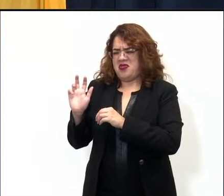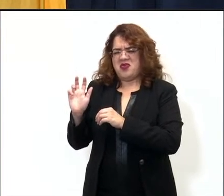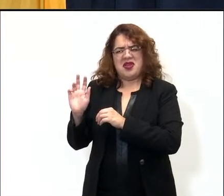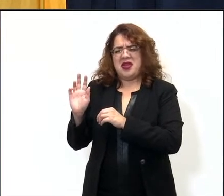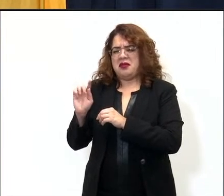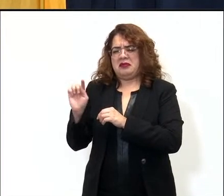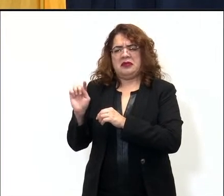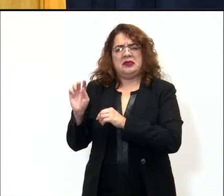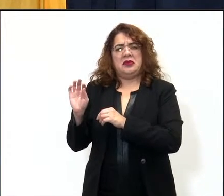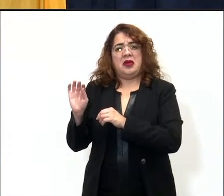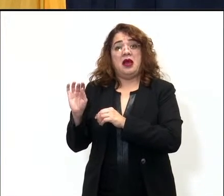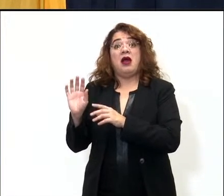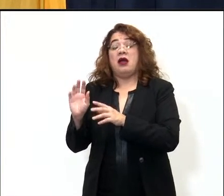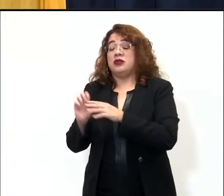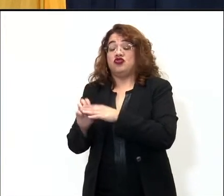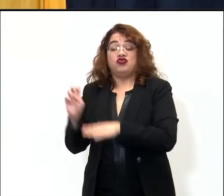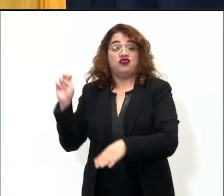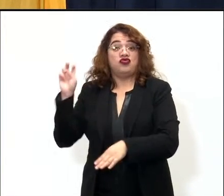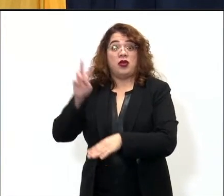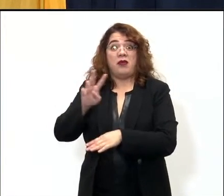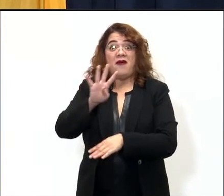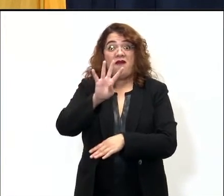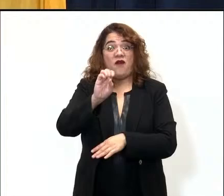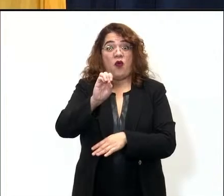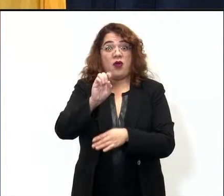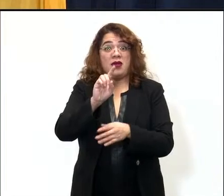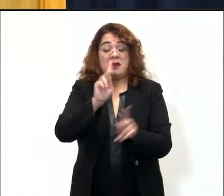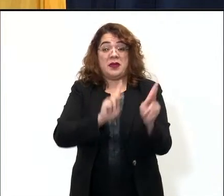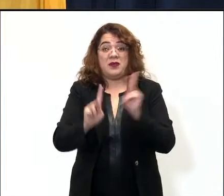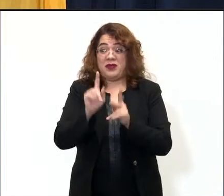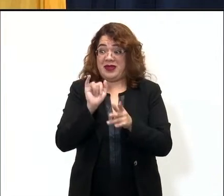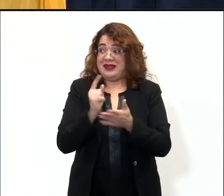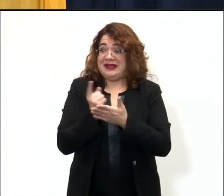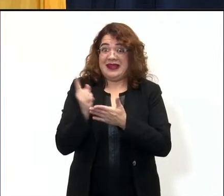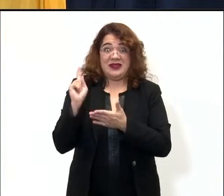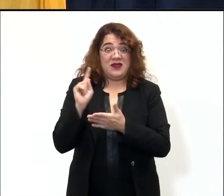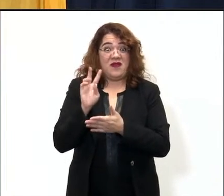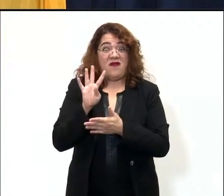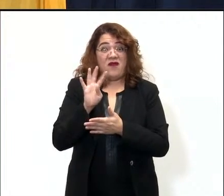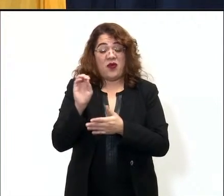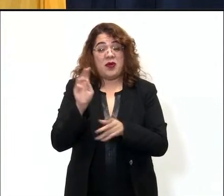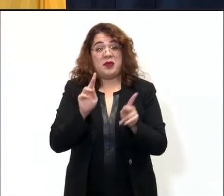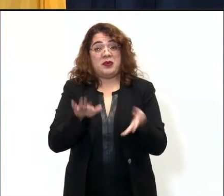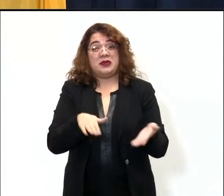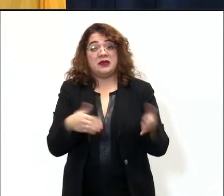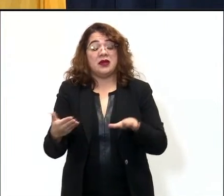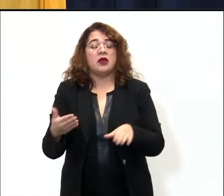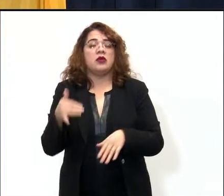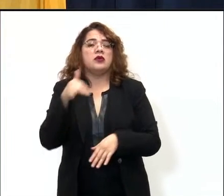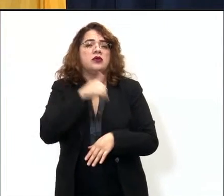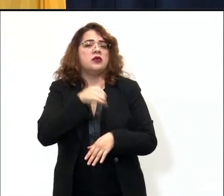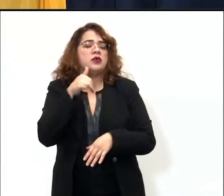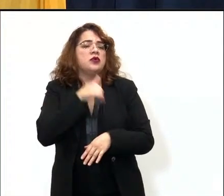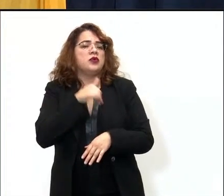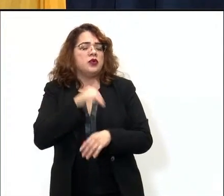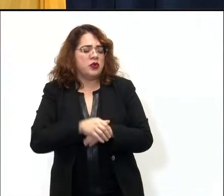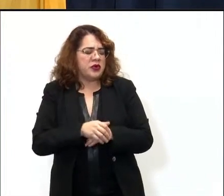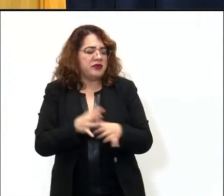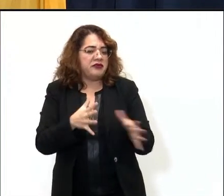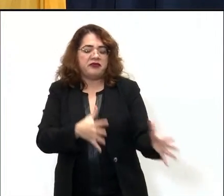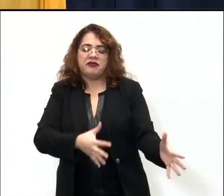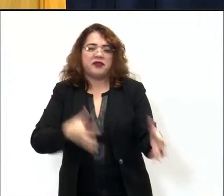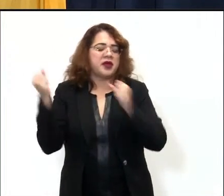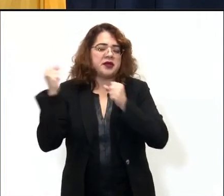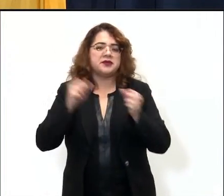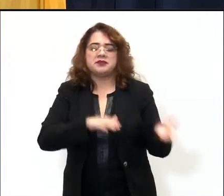we just lost another 40 people. And so that is serious. And it's something we've got to watch. As of today,